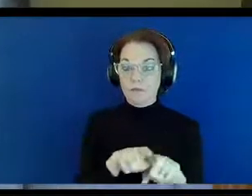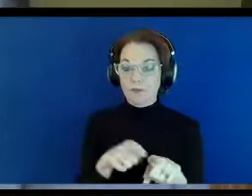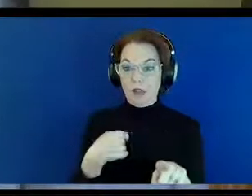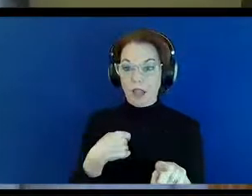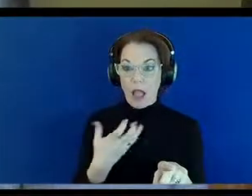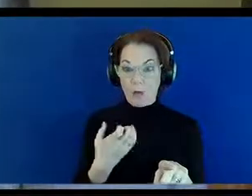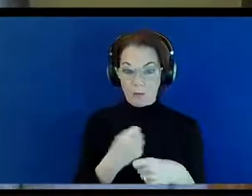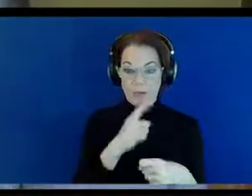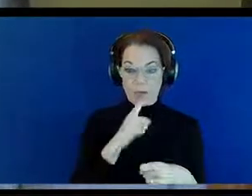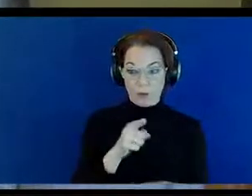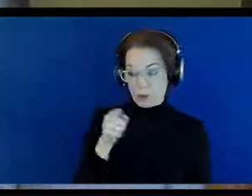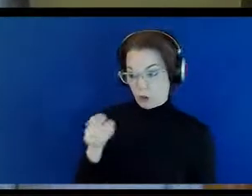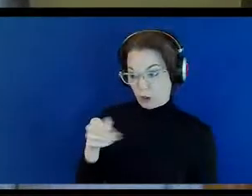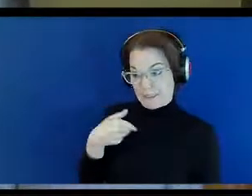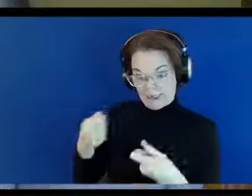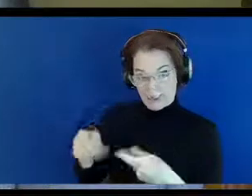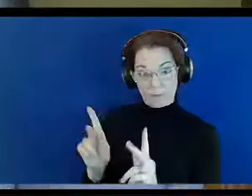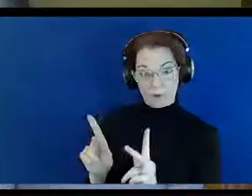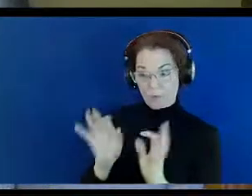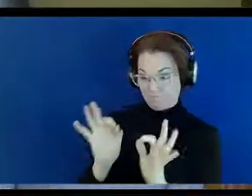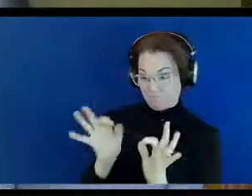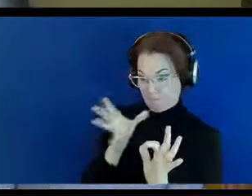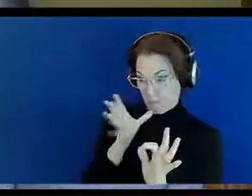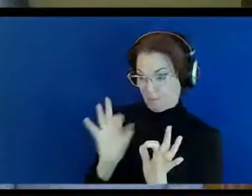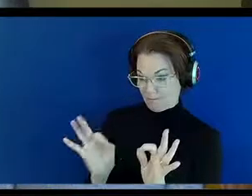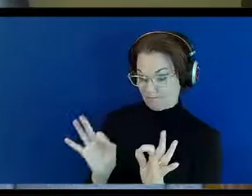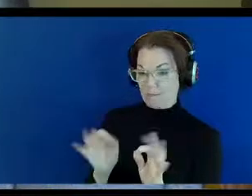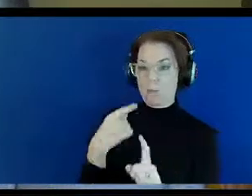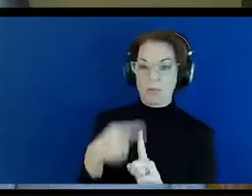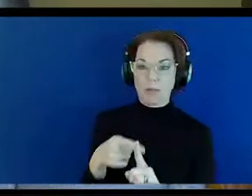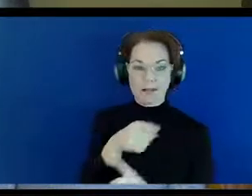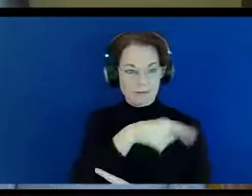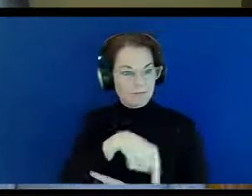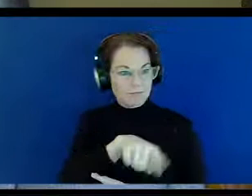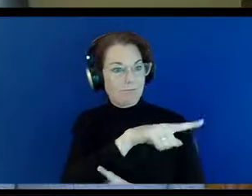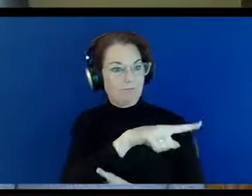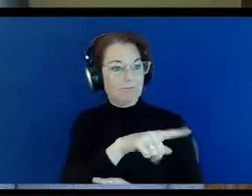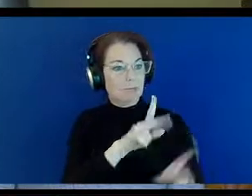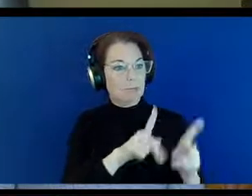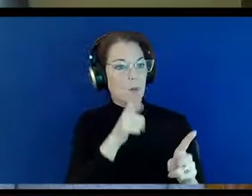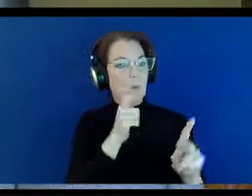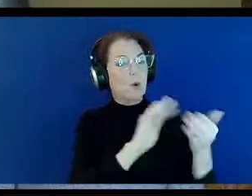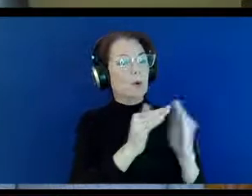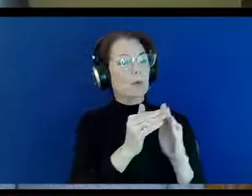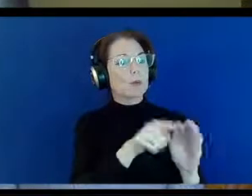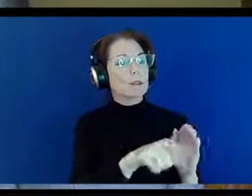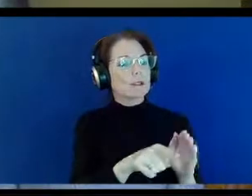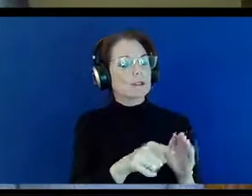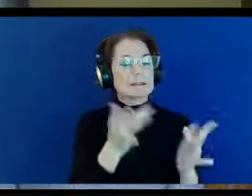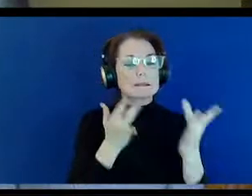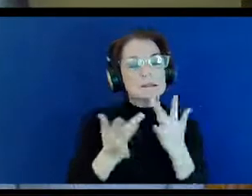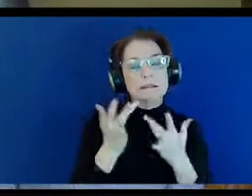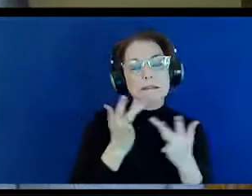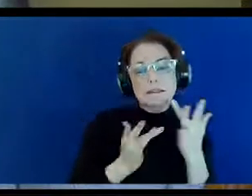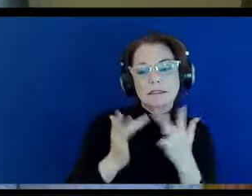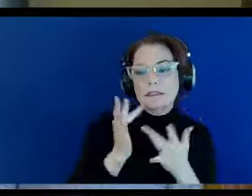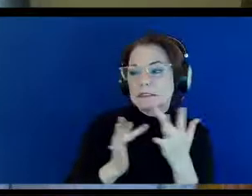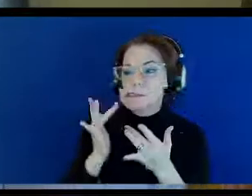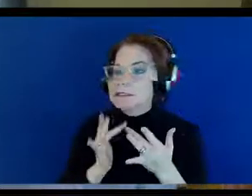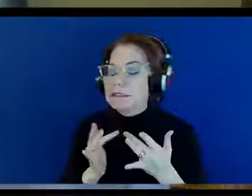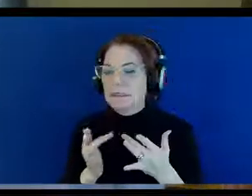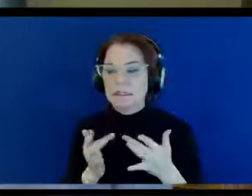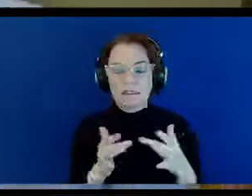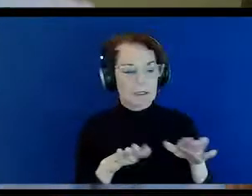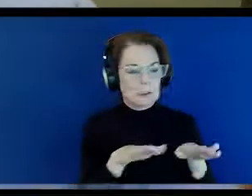only did she have that opportunity, but so many others in communities that are too often living from paycheck to paycheck or living in marginalized